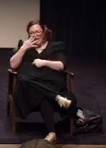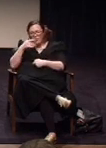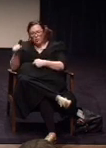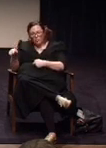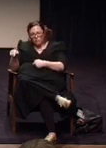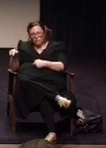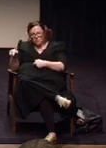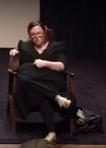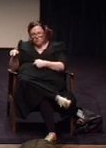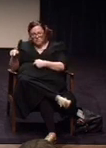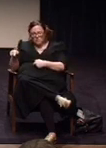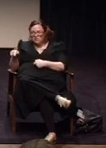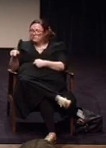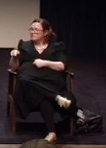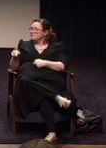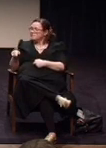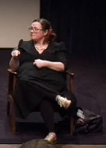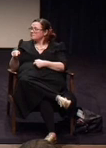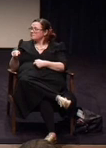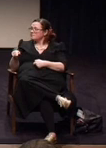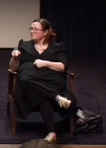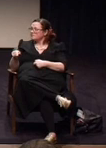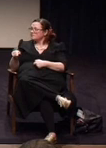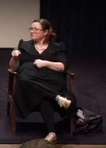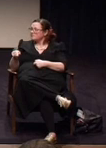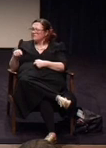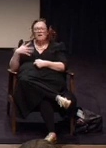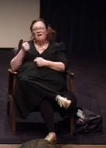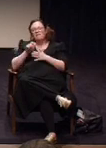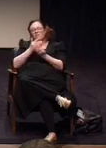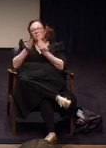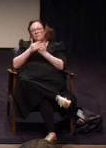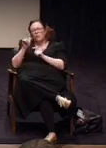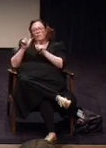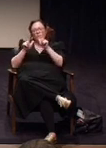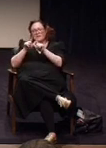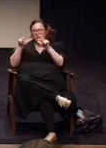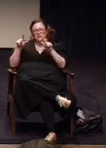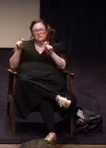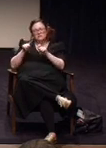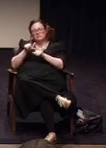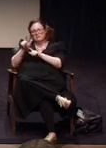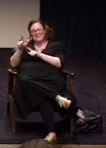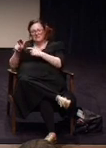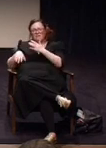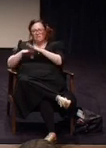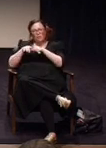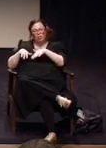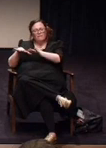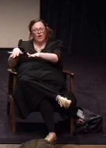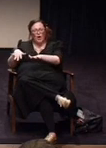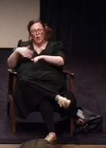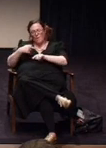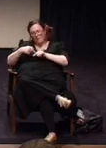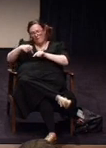this is quite, I have some pictures. There are more pictures to show about the whole flow, but I will reduce